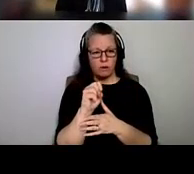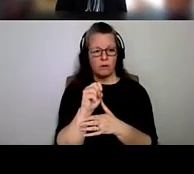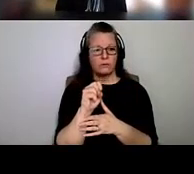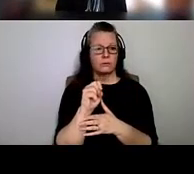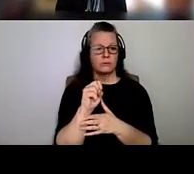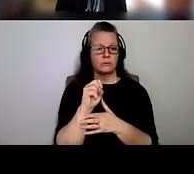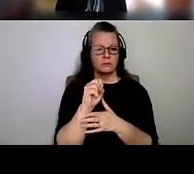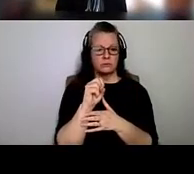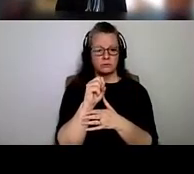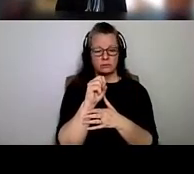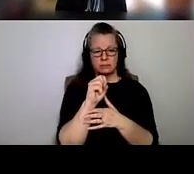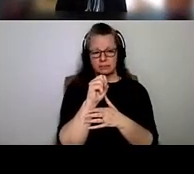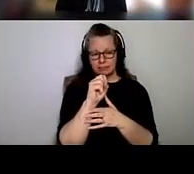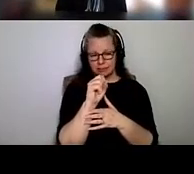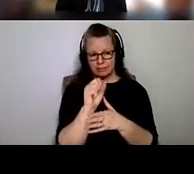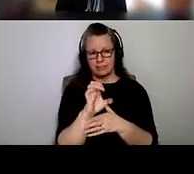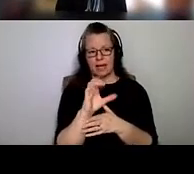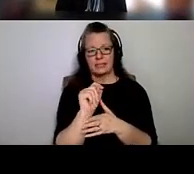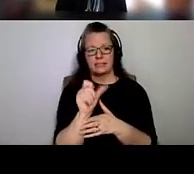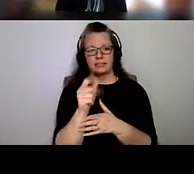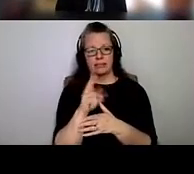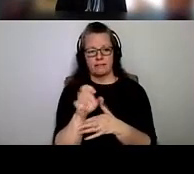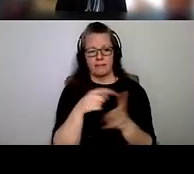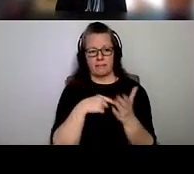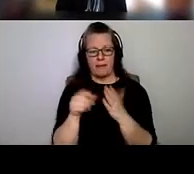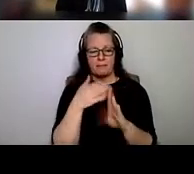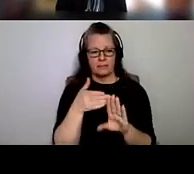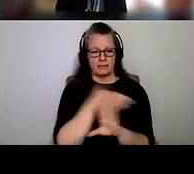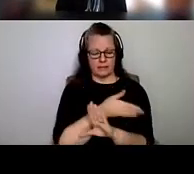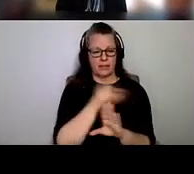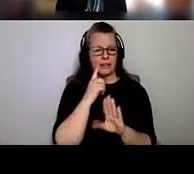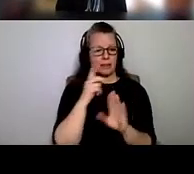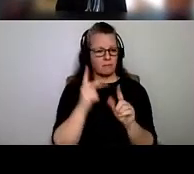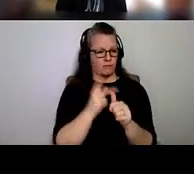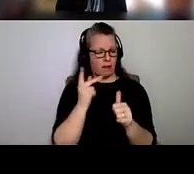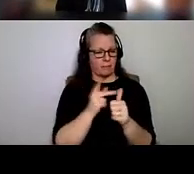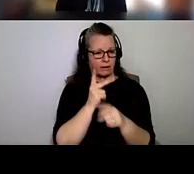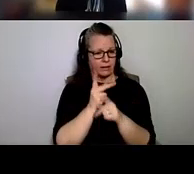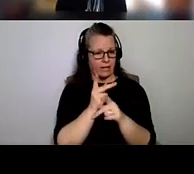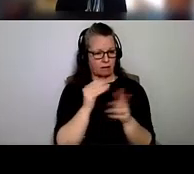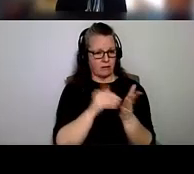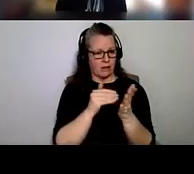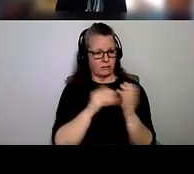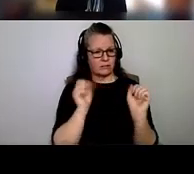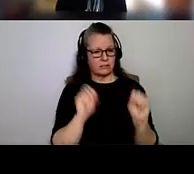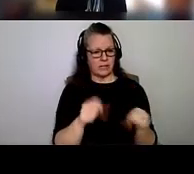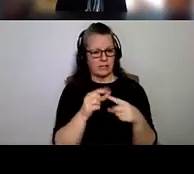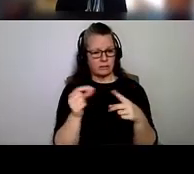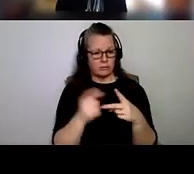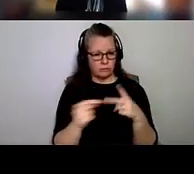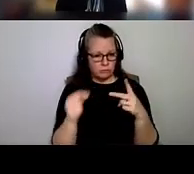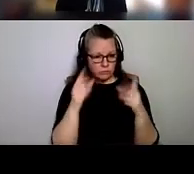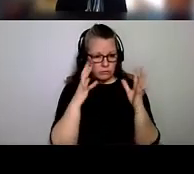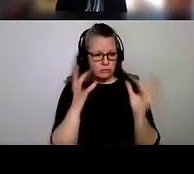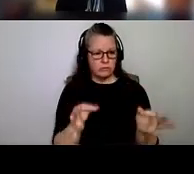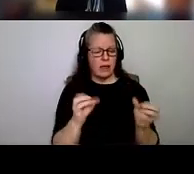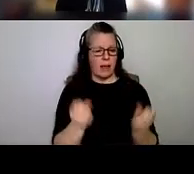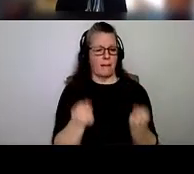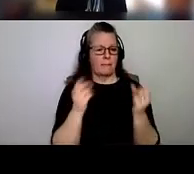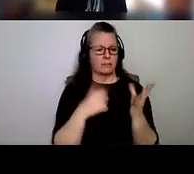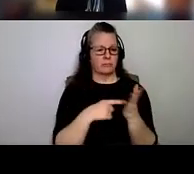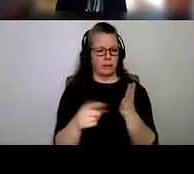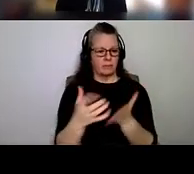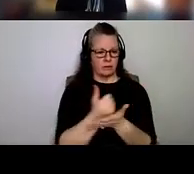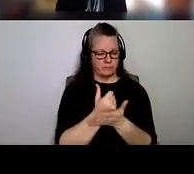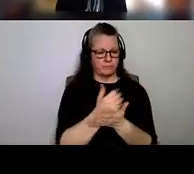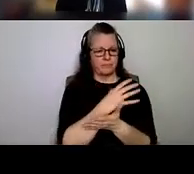where primary care providers can choose to elect how much prospective payment they earn. And they can also